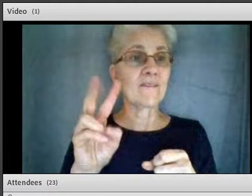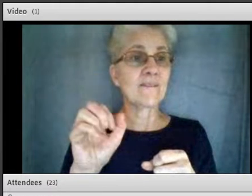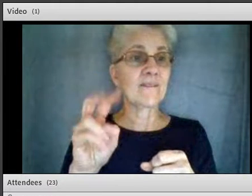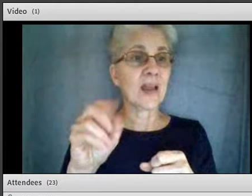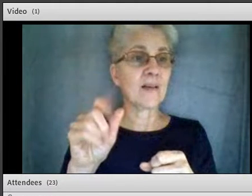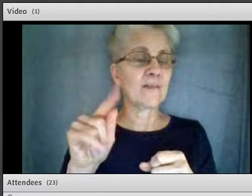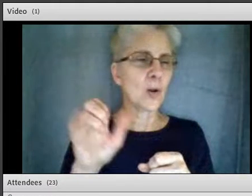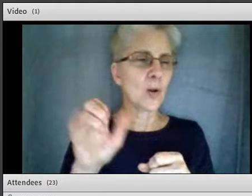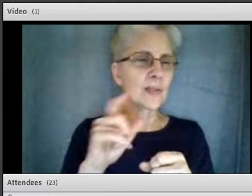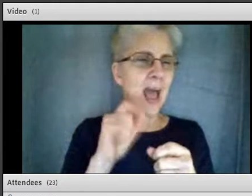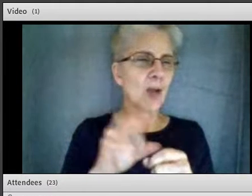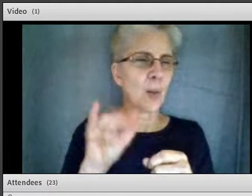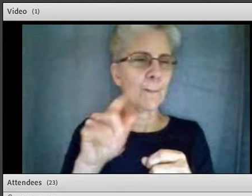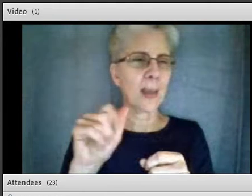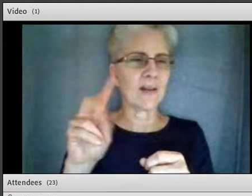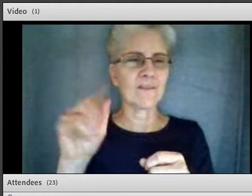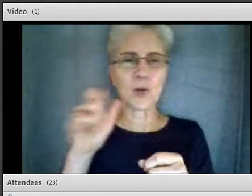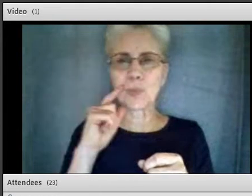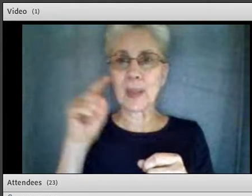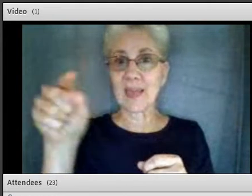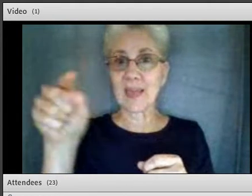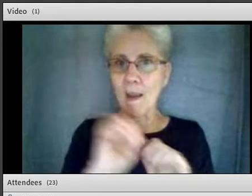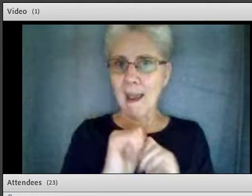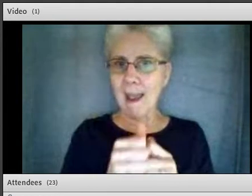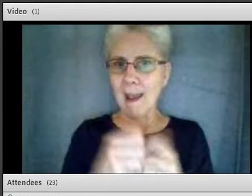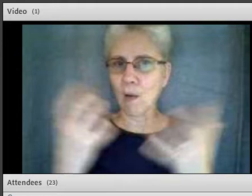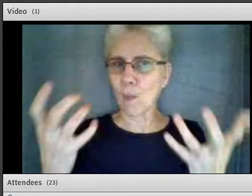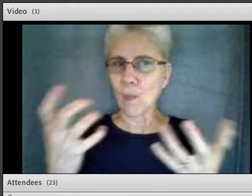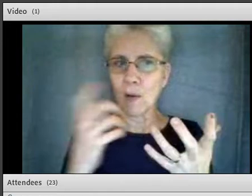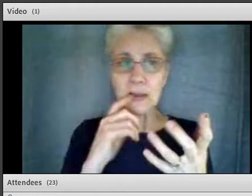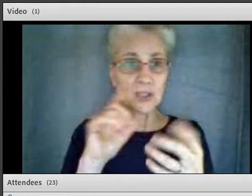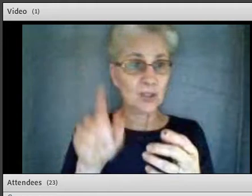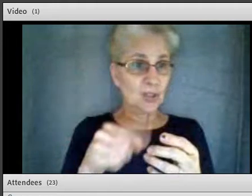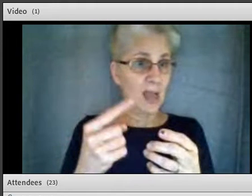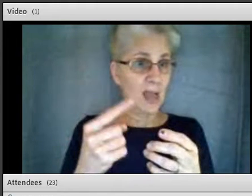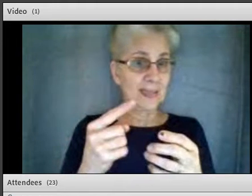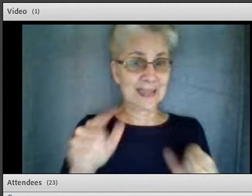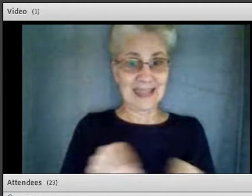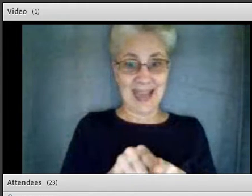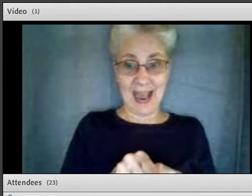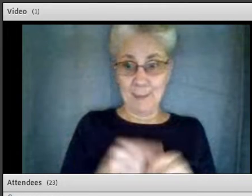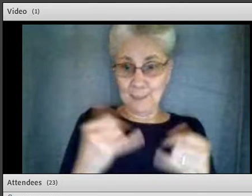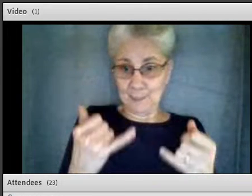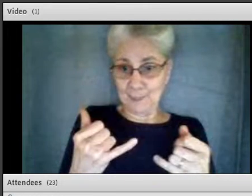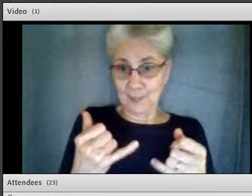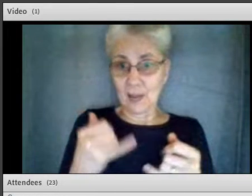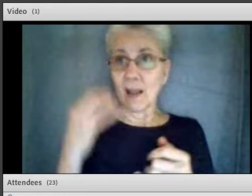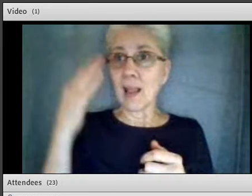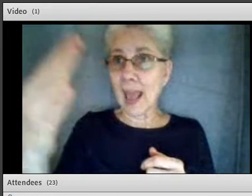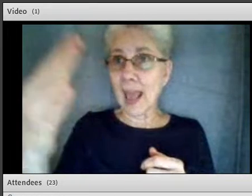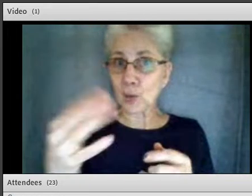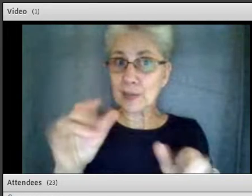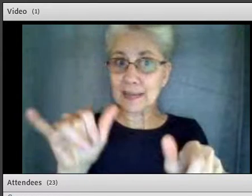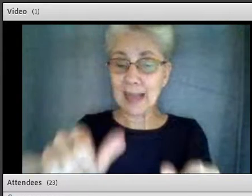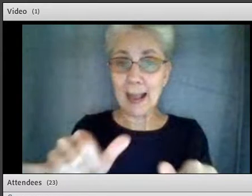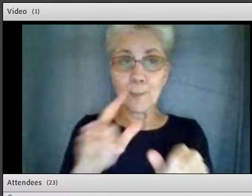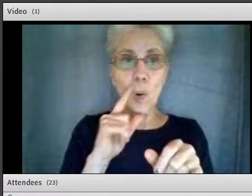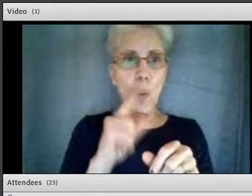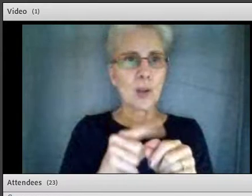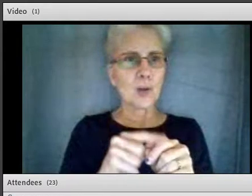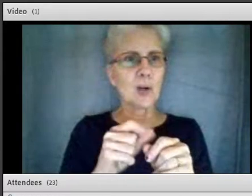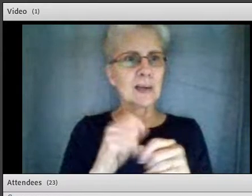there? Is it going to be just the same as it is, or are you going to start building out your library for the metaverse where I can walk through your